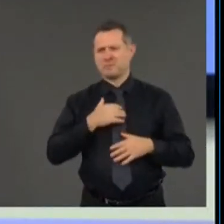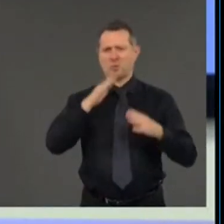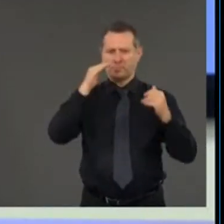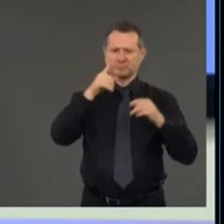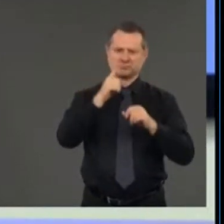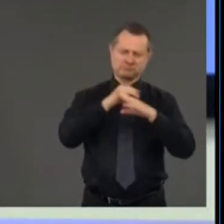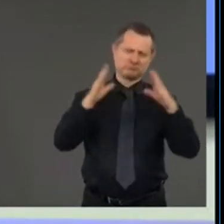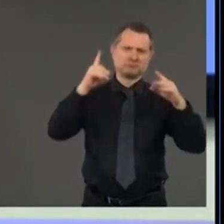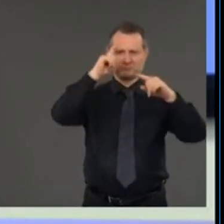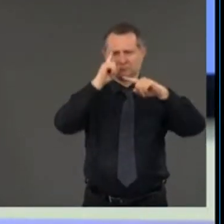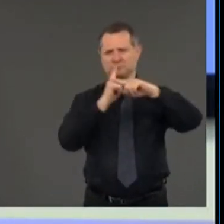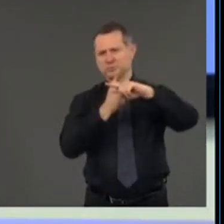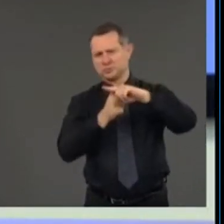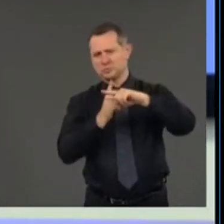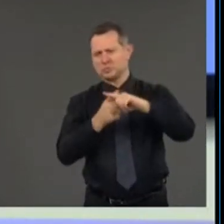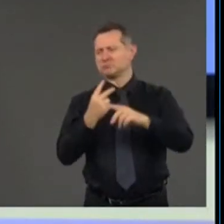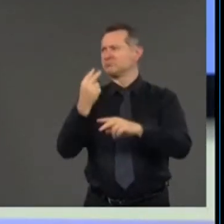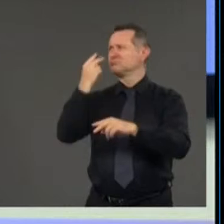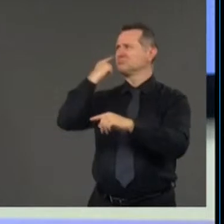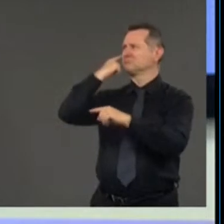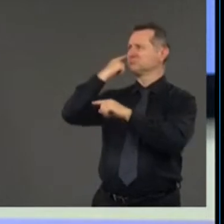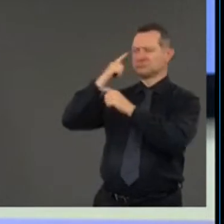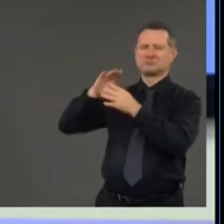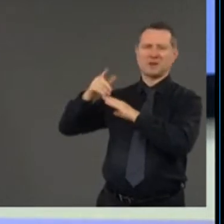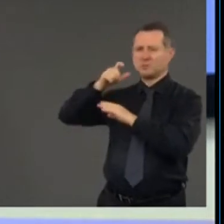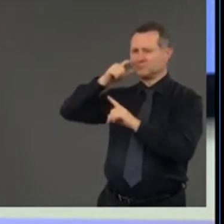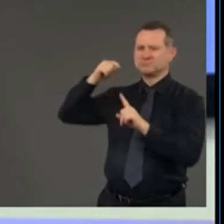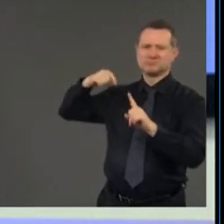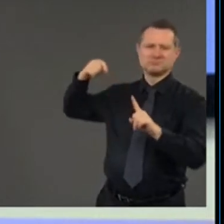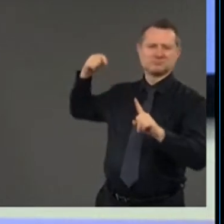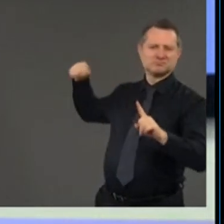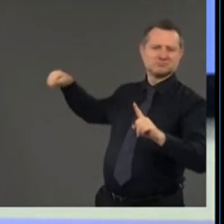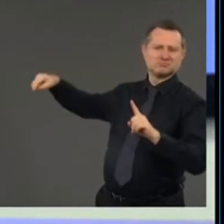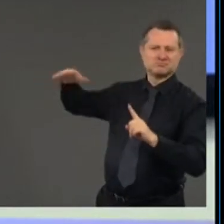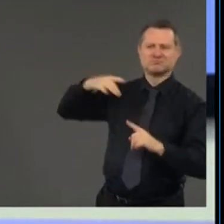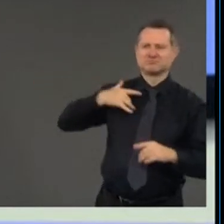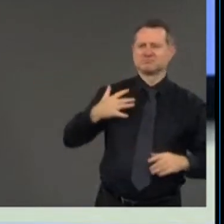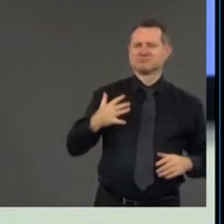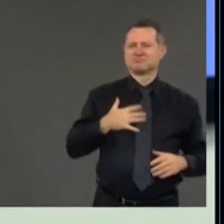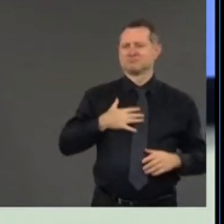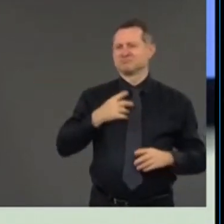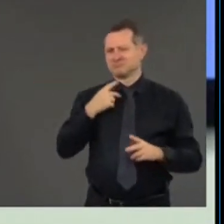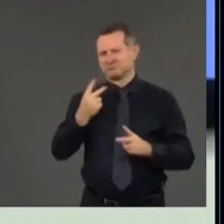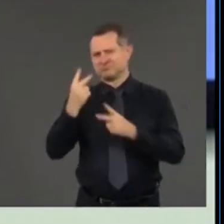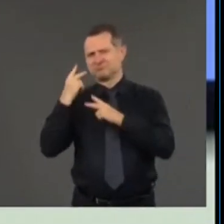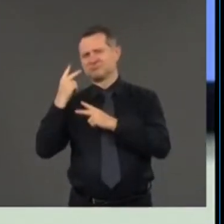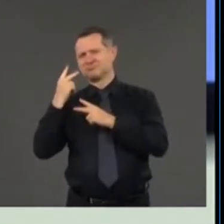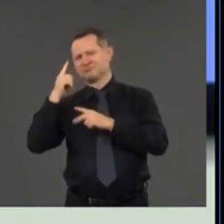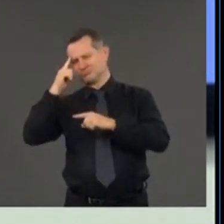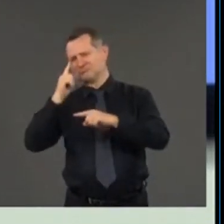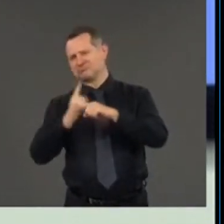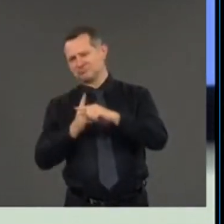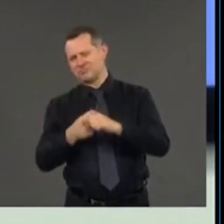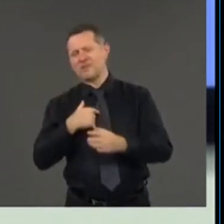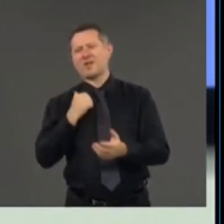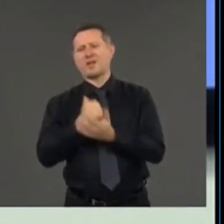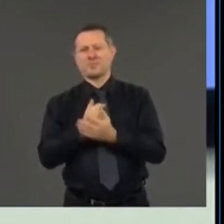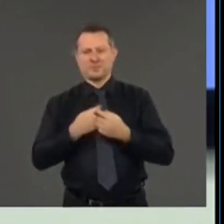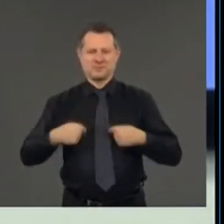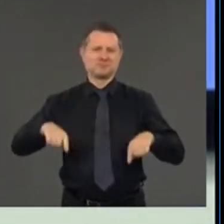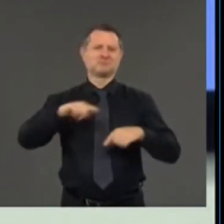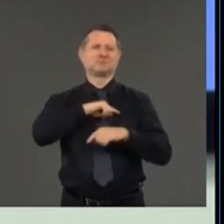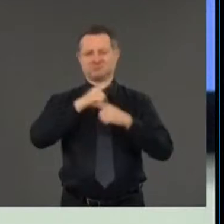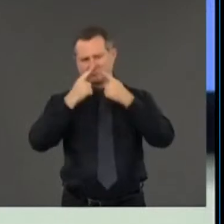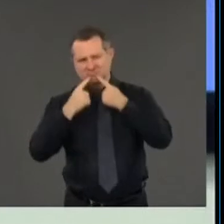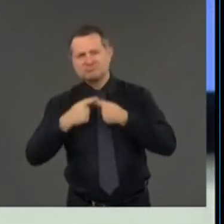ones. Because in my heart and my head, I feel that that is the thing that will get us through. It helped me get me